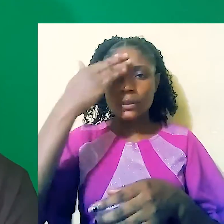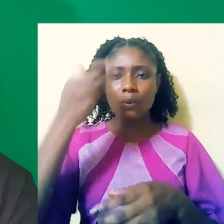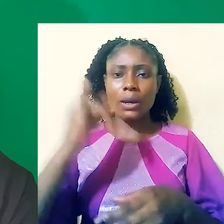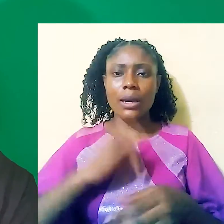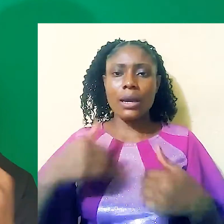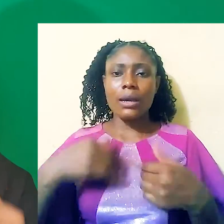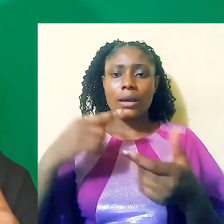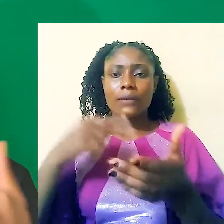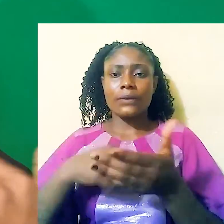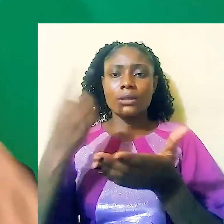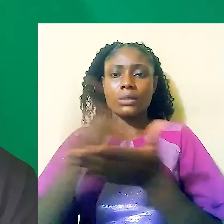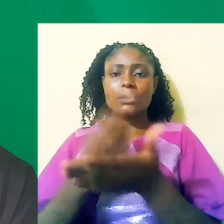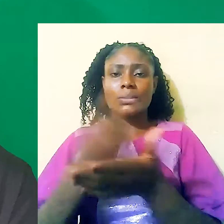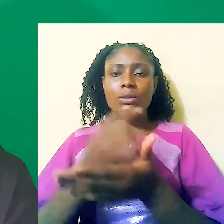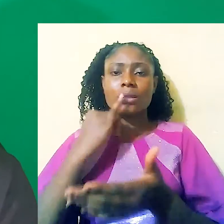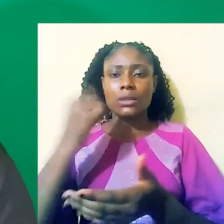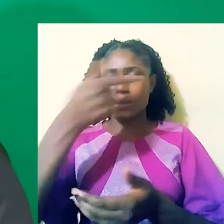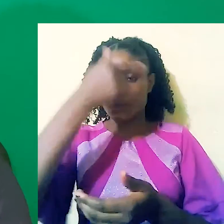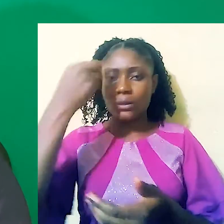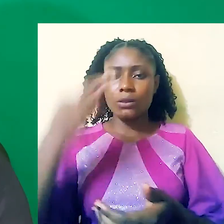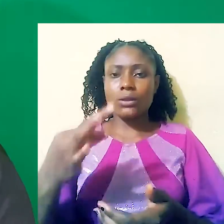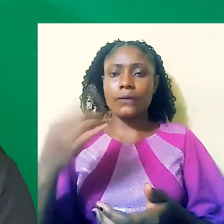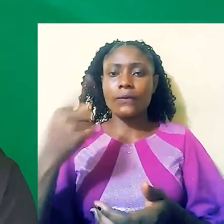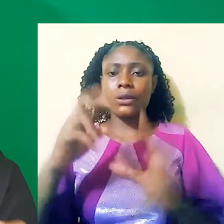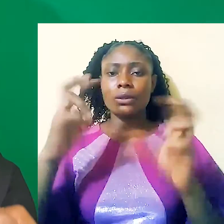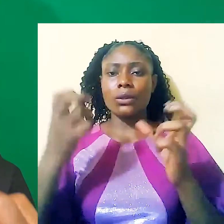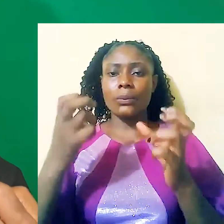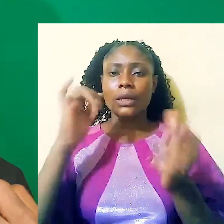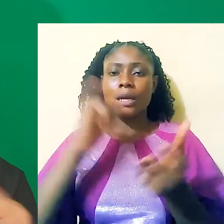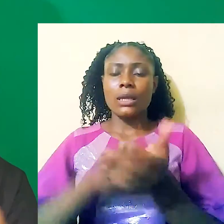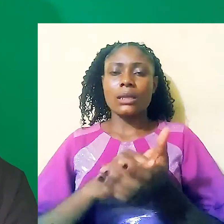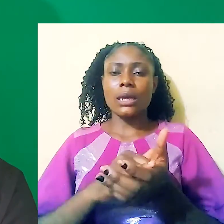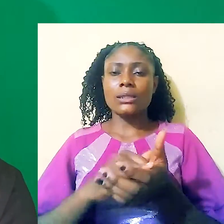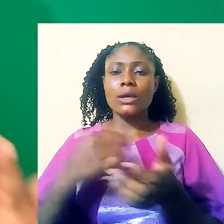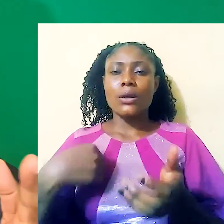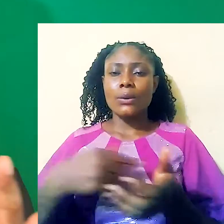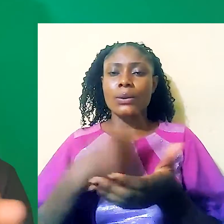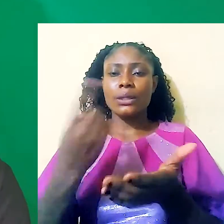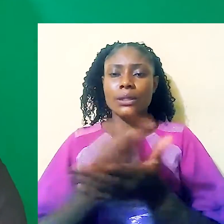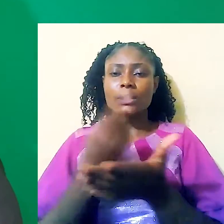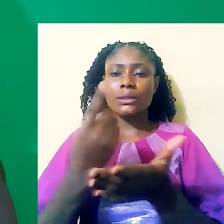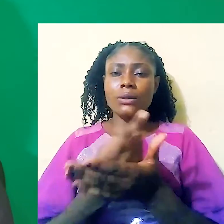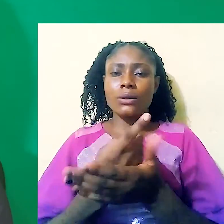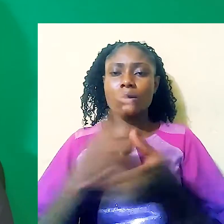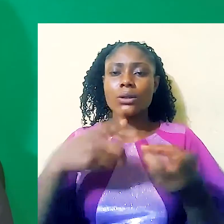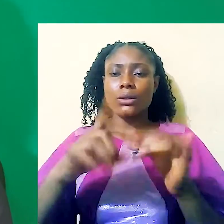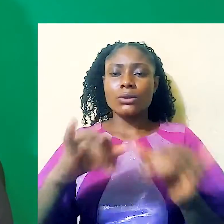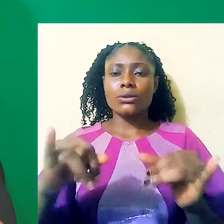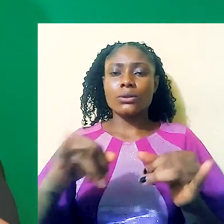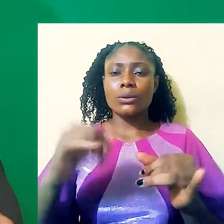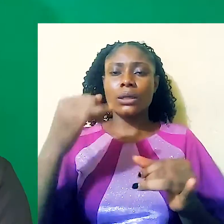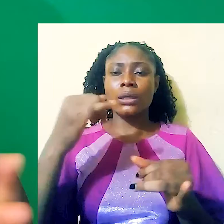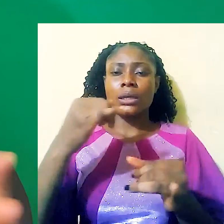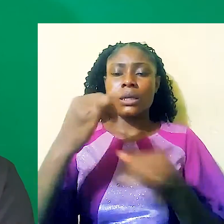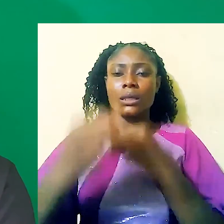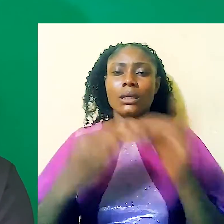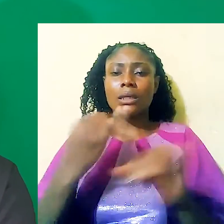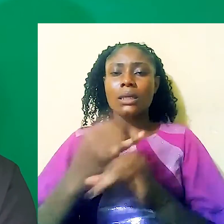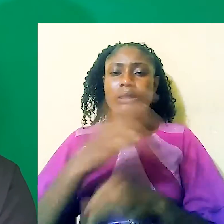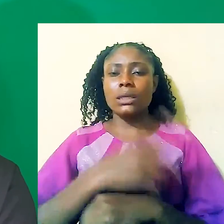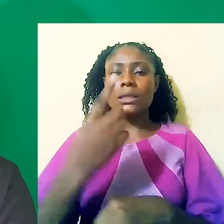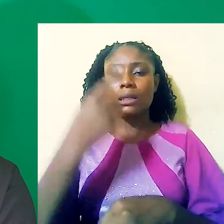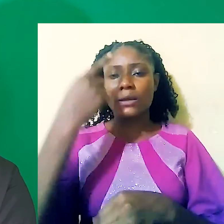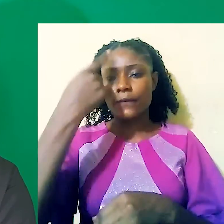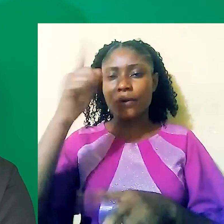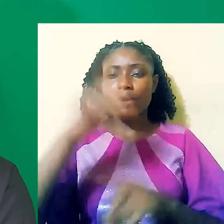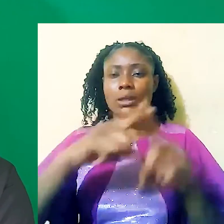reason I decided to have this discussion today is because of the topics that we discussed during